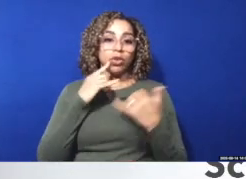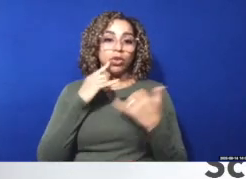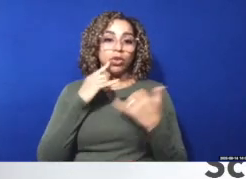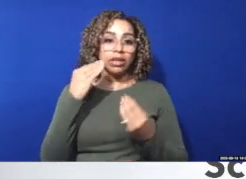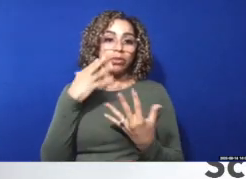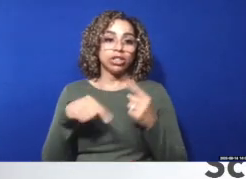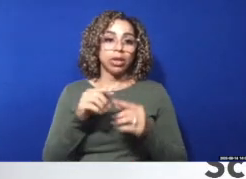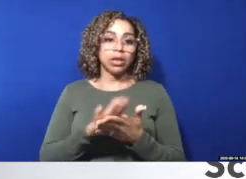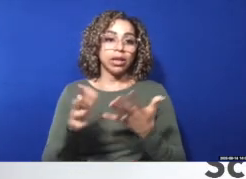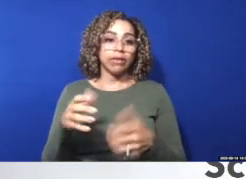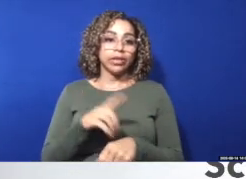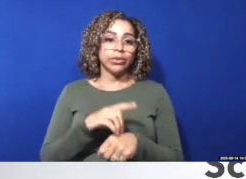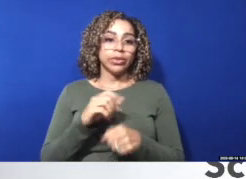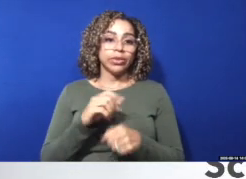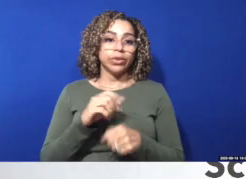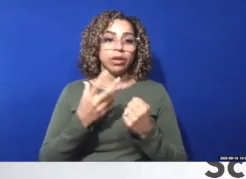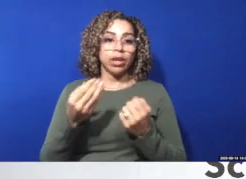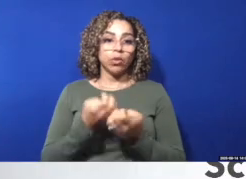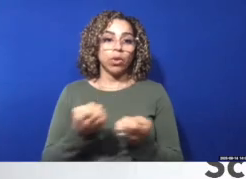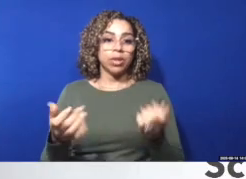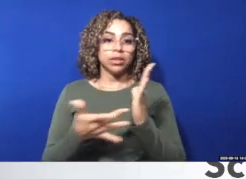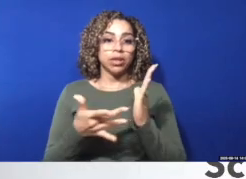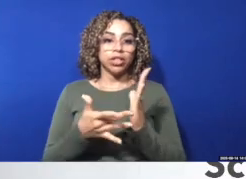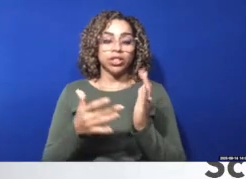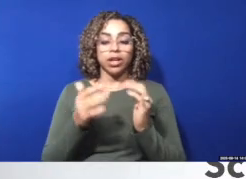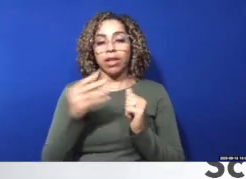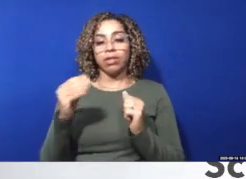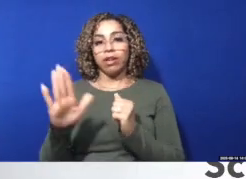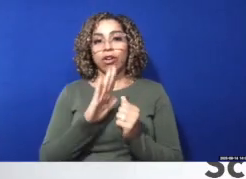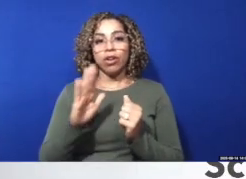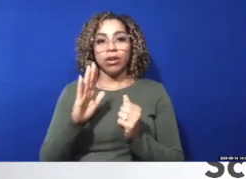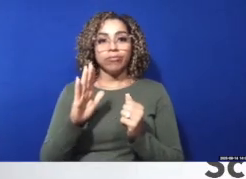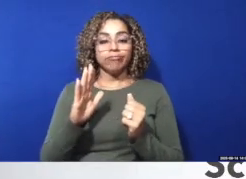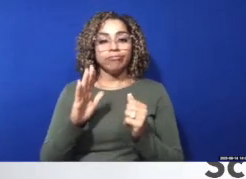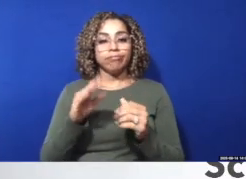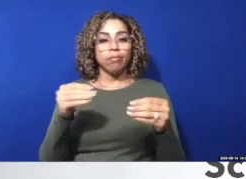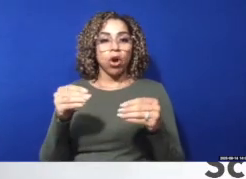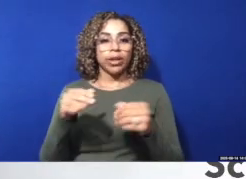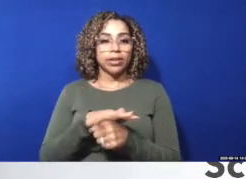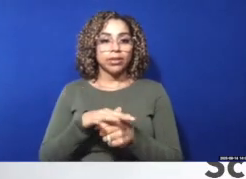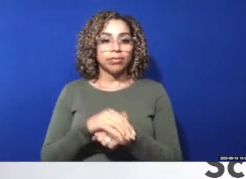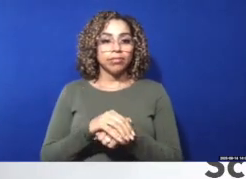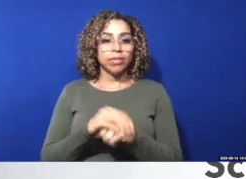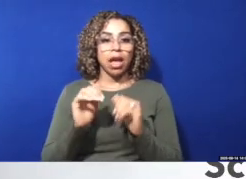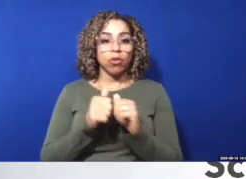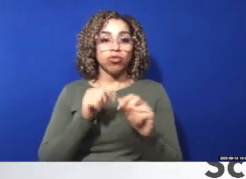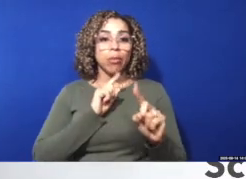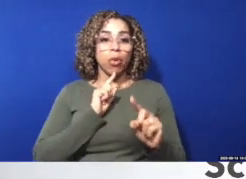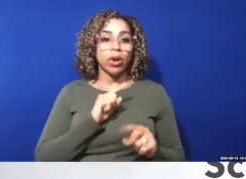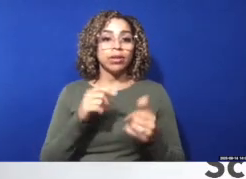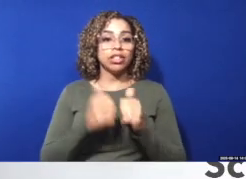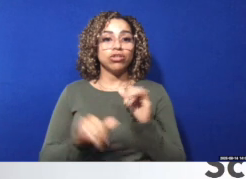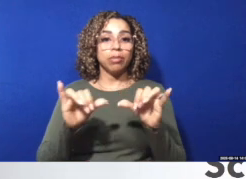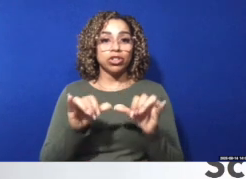respective markets, ways to report on the metrics of investment success, an updated 3-year set of recommendations